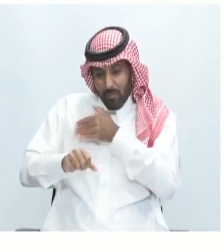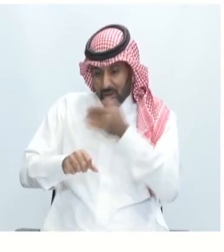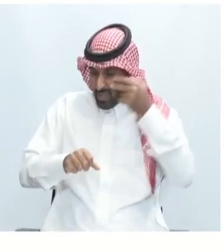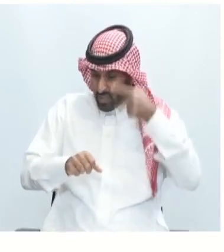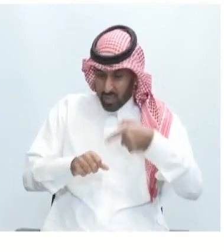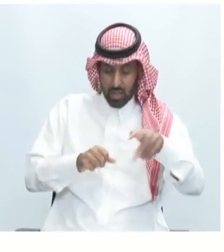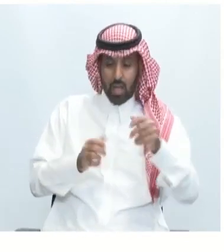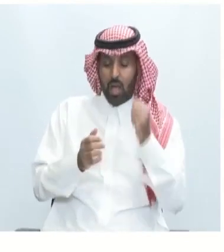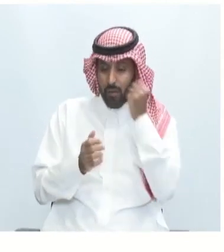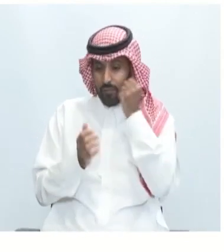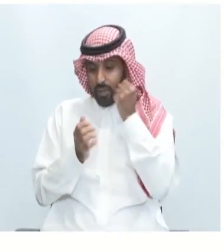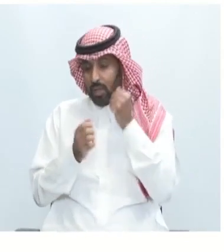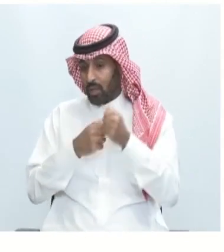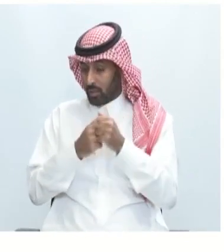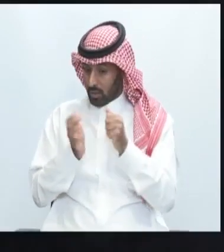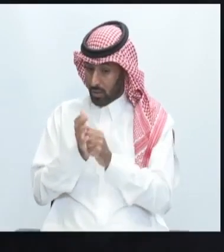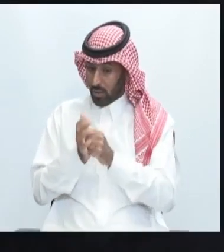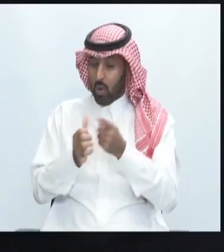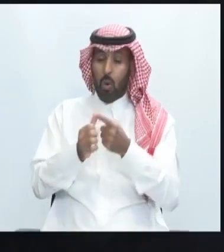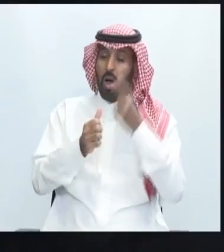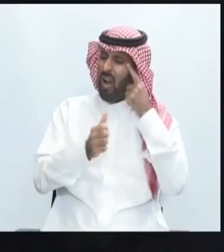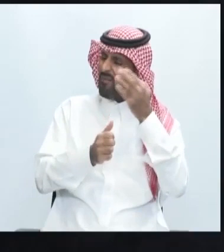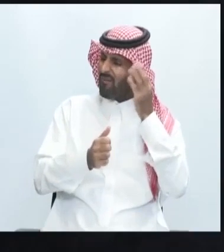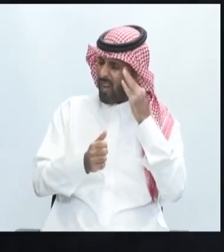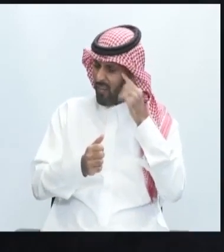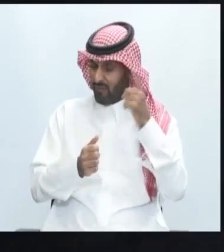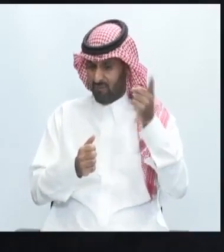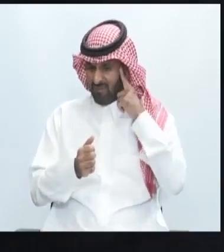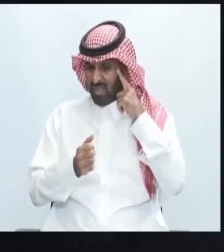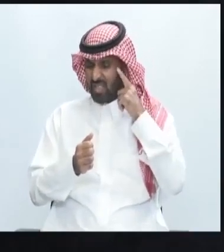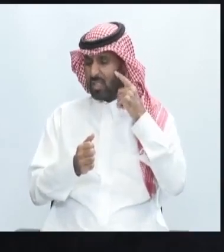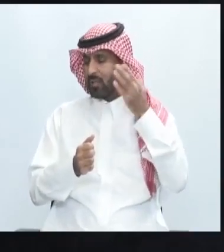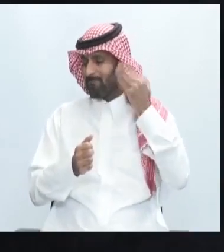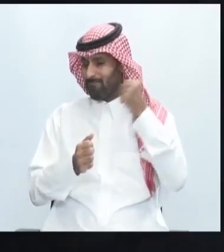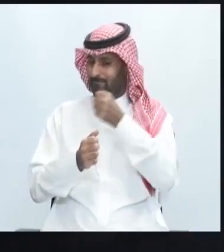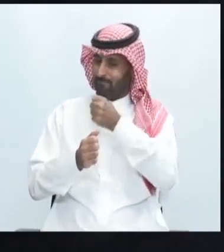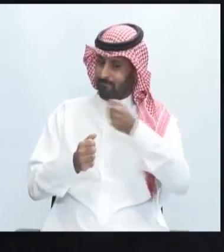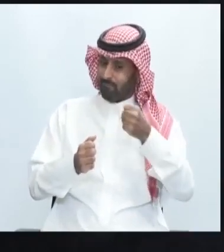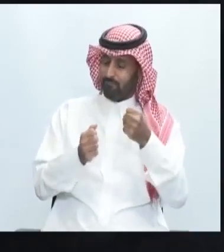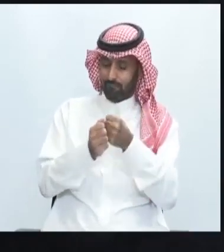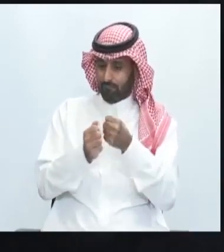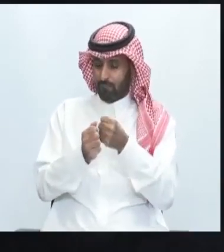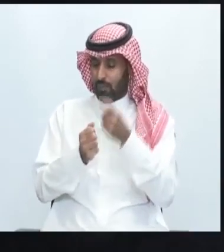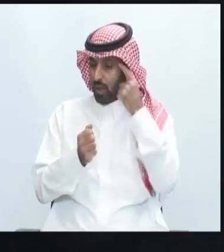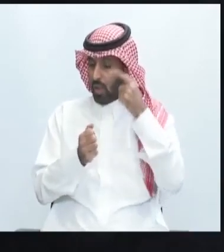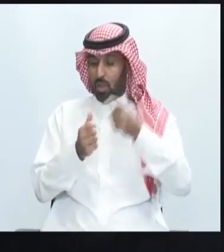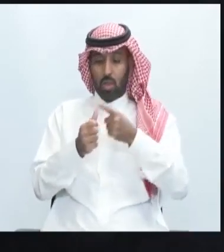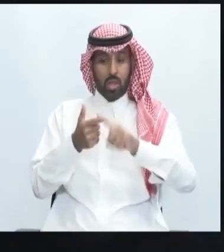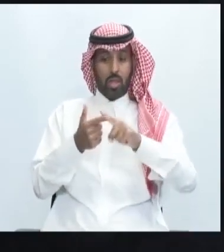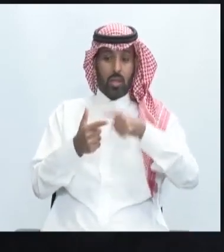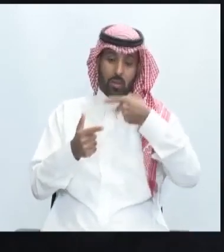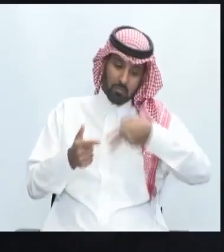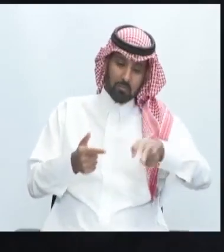house. So we had two events, that she left, that she forgot to lock the door, and that